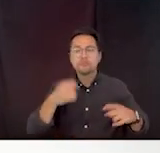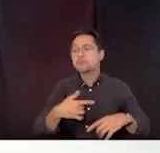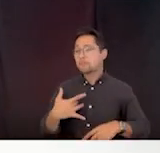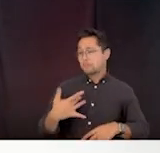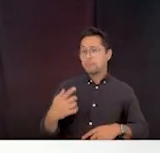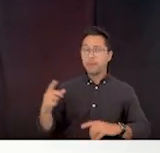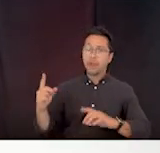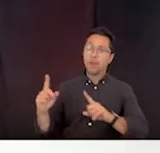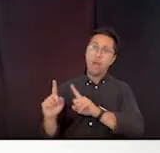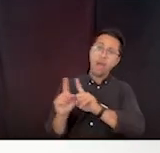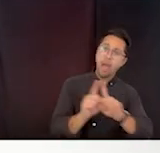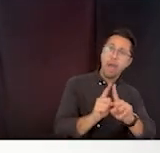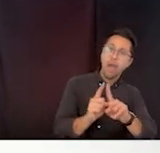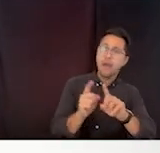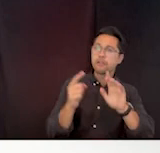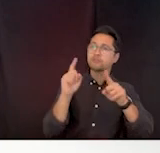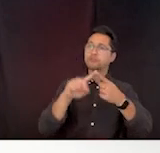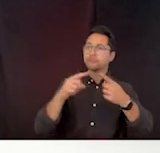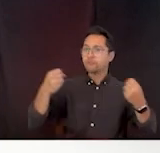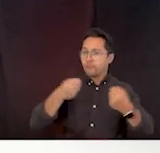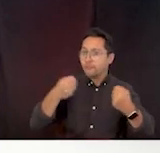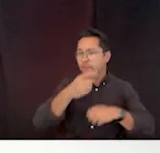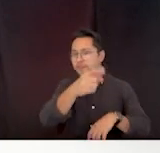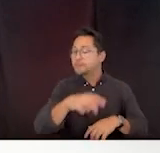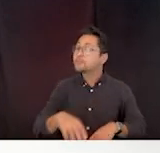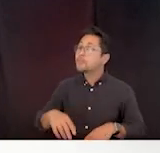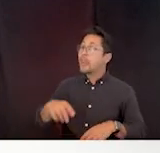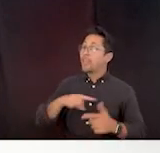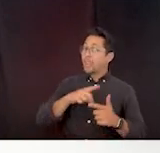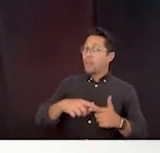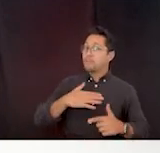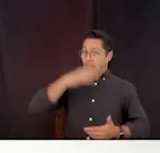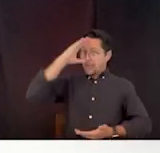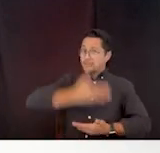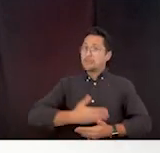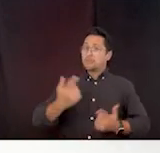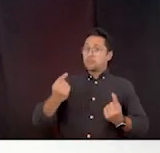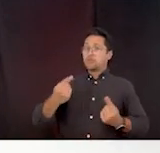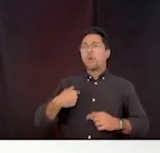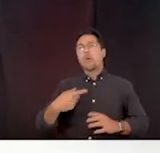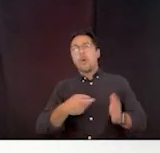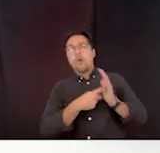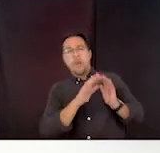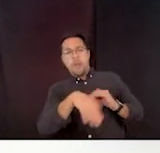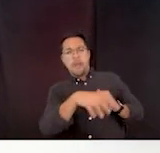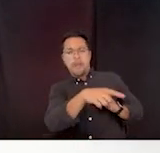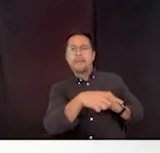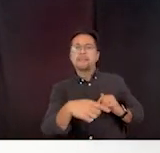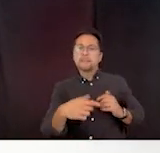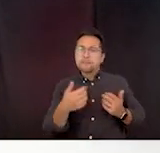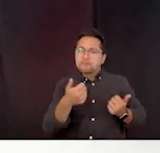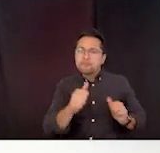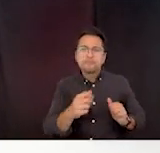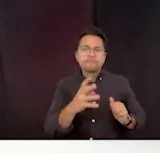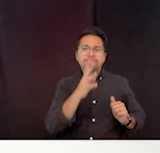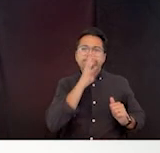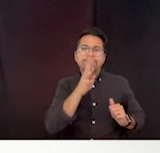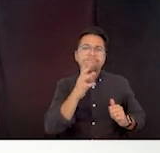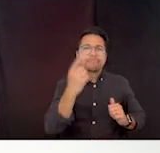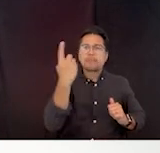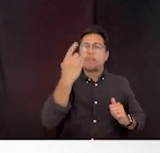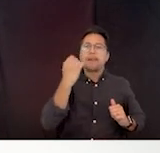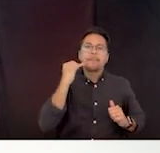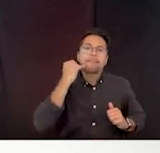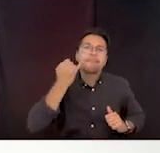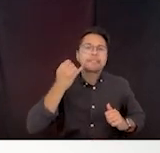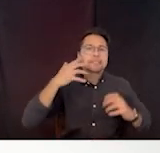walk me to the fridge. So, and what he would then do is they would require him to at least, articulate something like, try